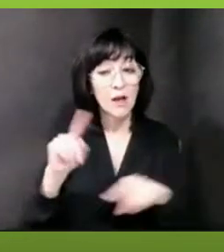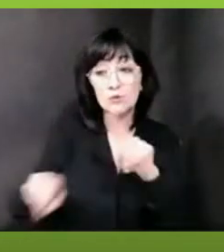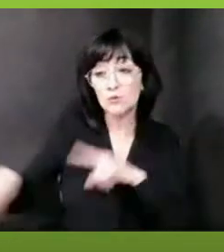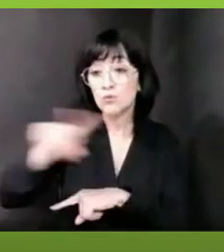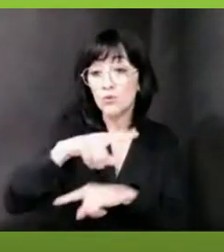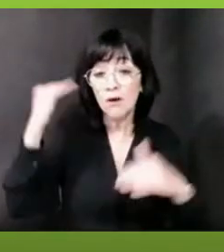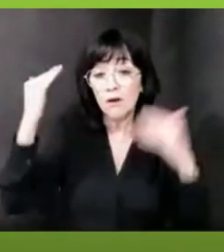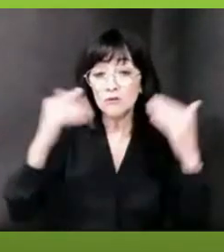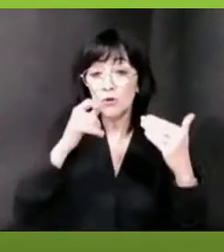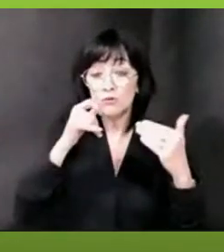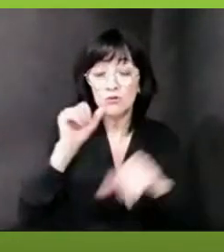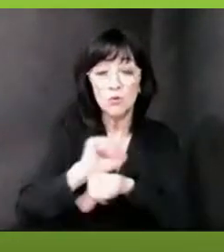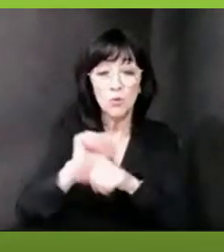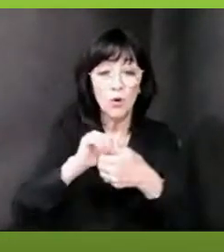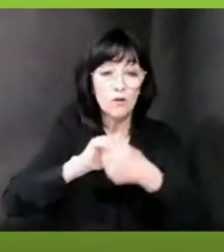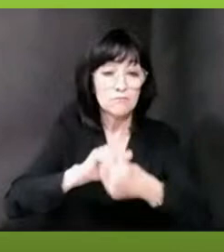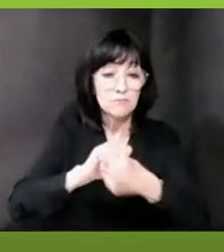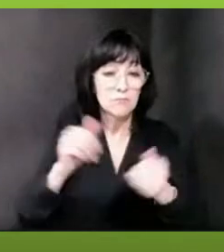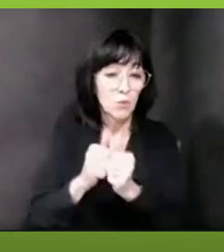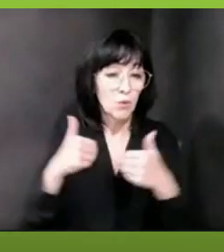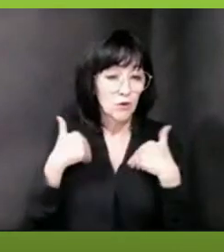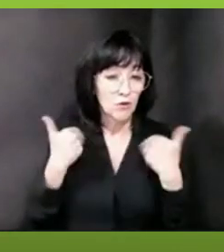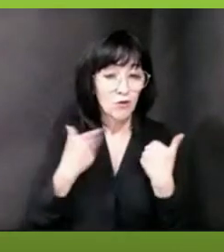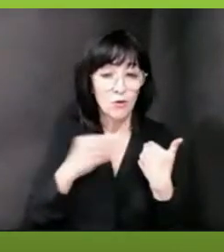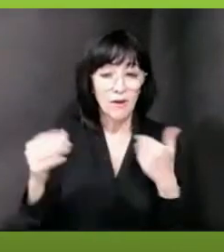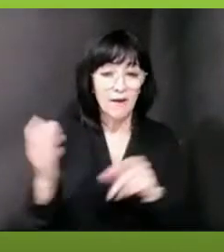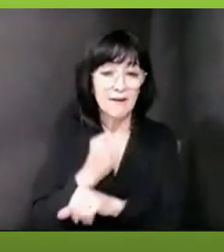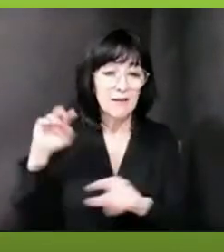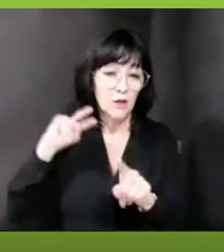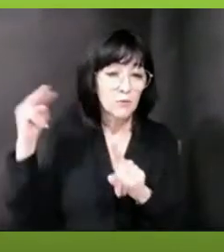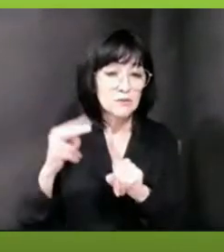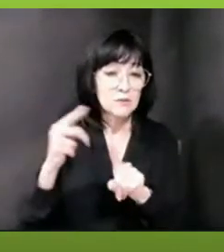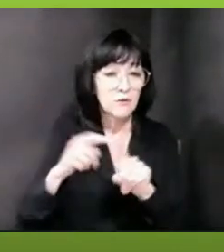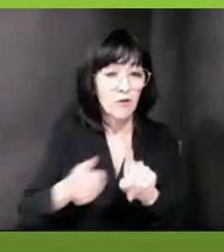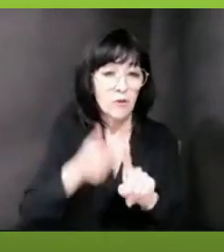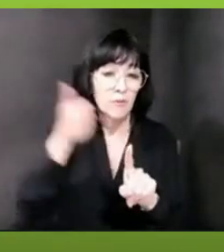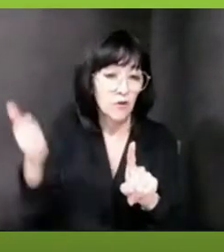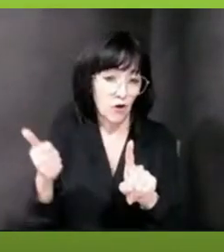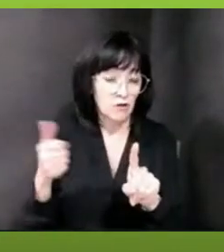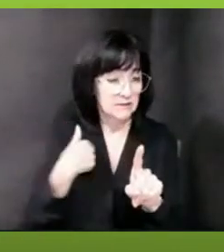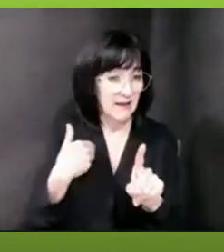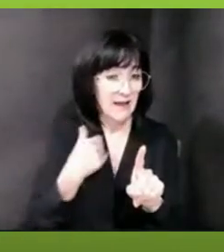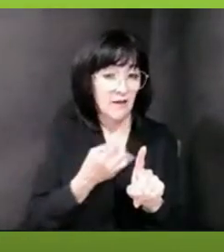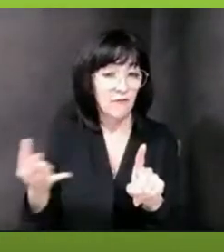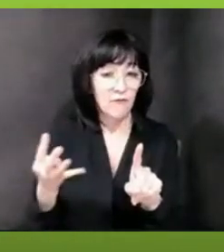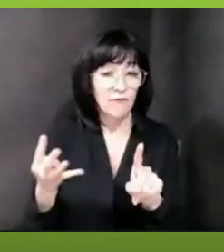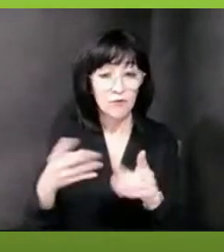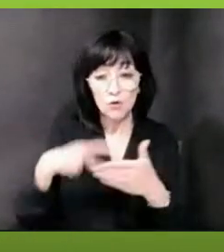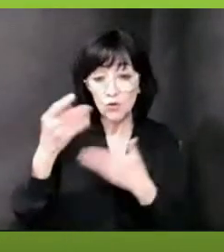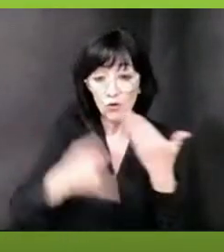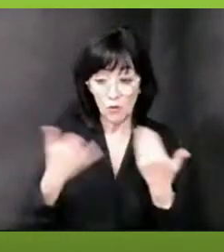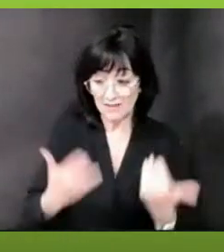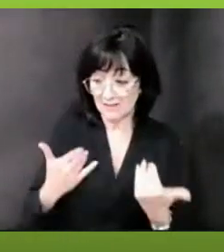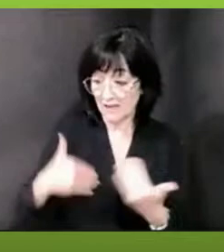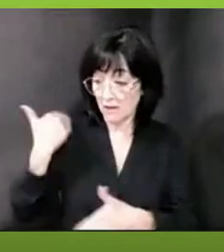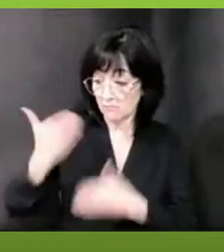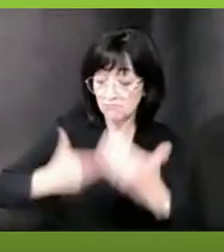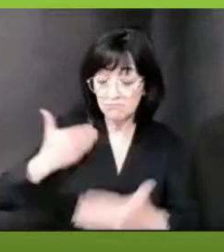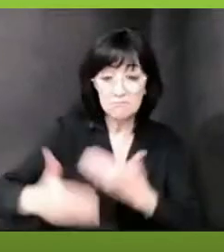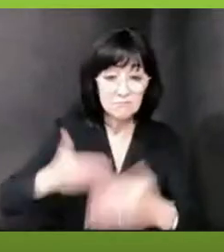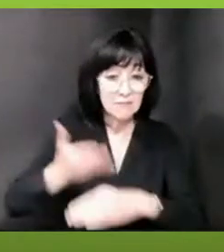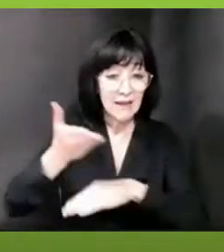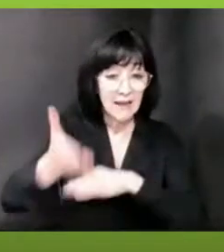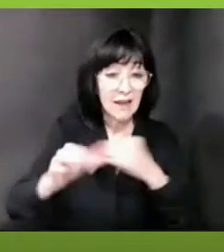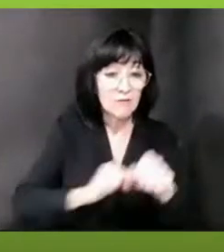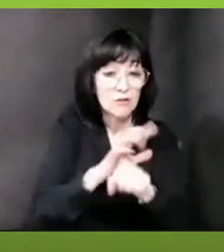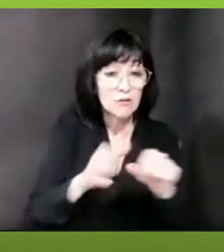with youth to get the perspective from the other side. And we also have a few projects in the works. Hopefully after the pandemic, we can be a